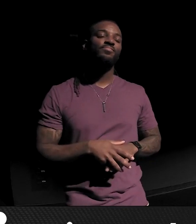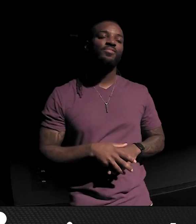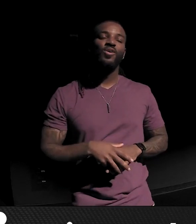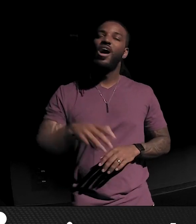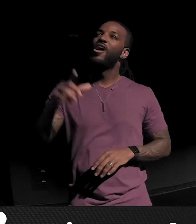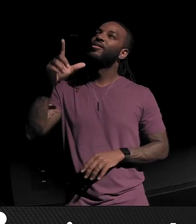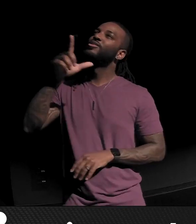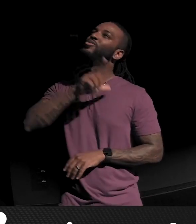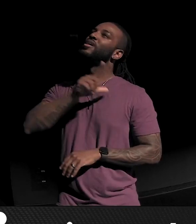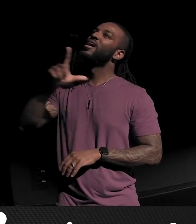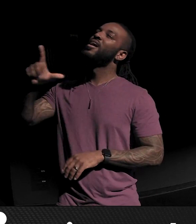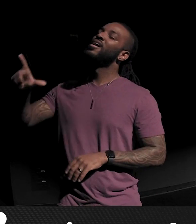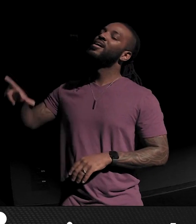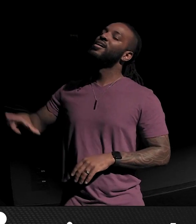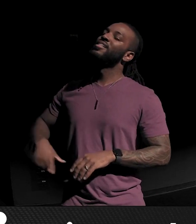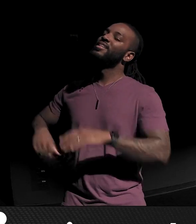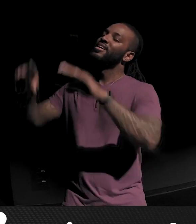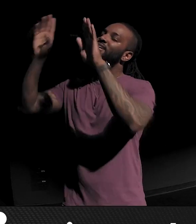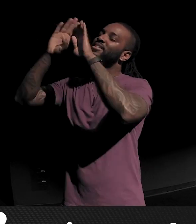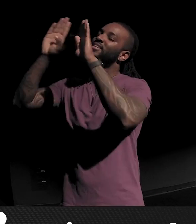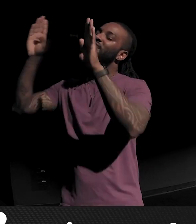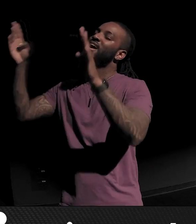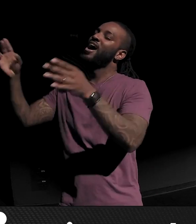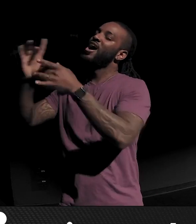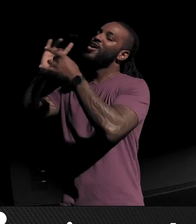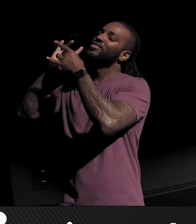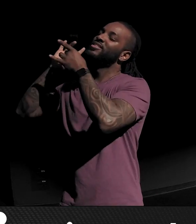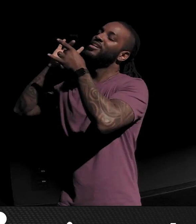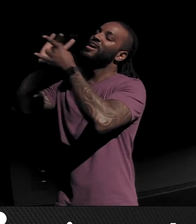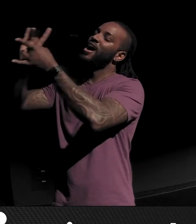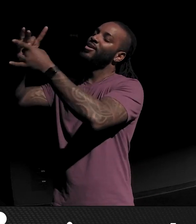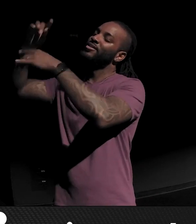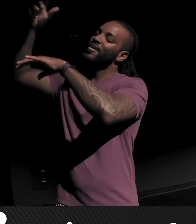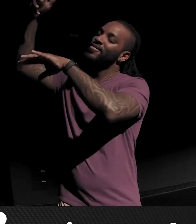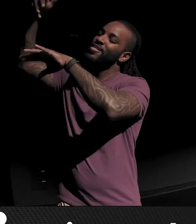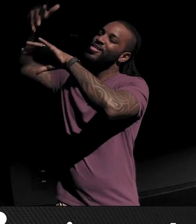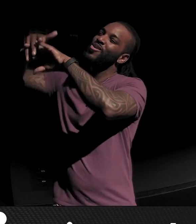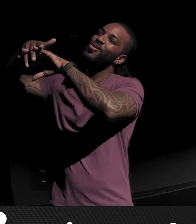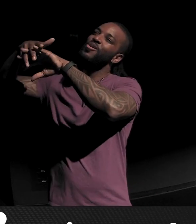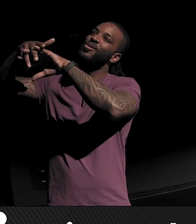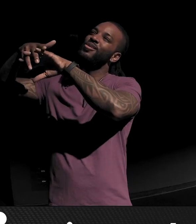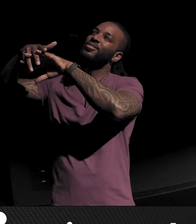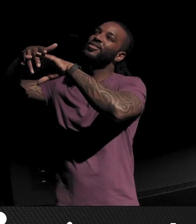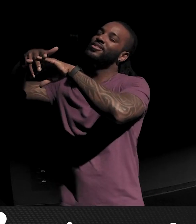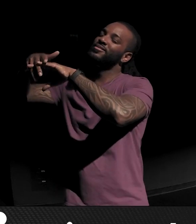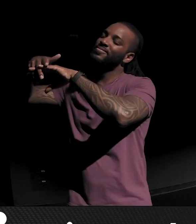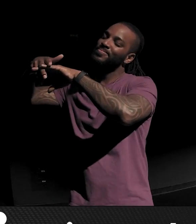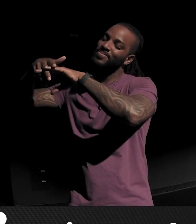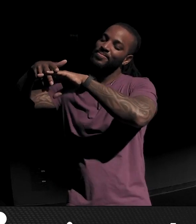Oh, I will dwell in the house of the Lord.